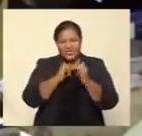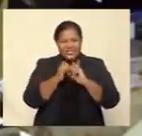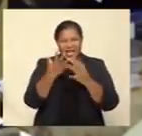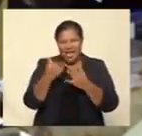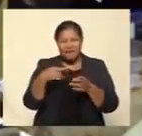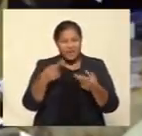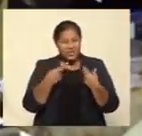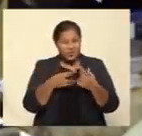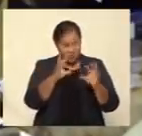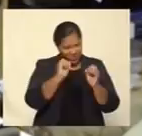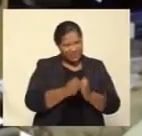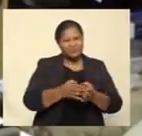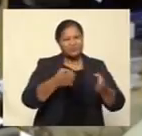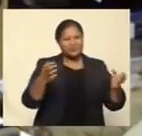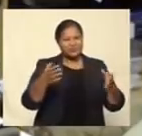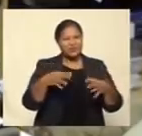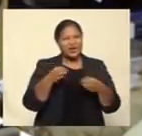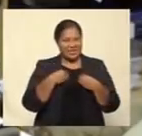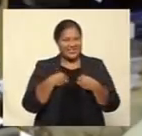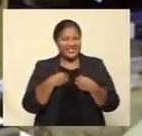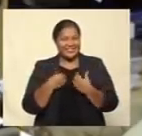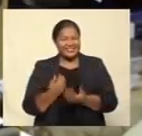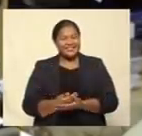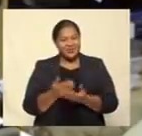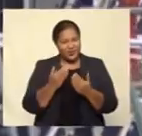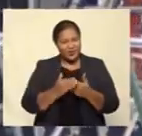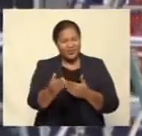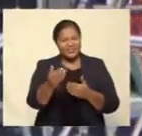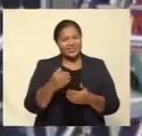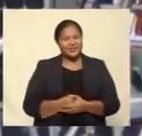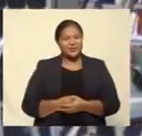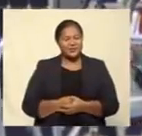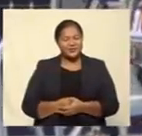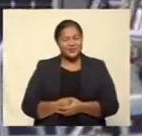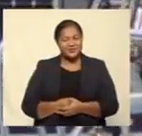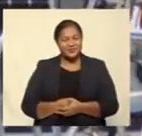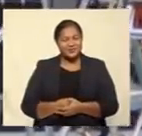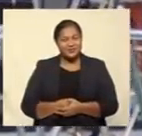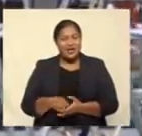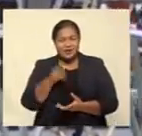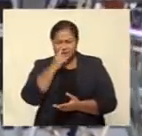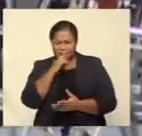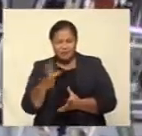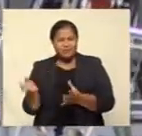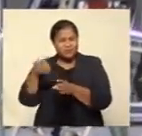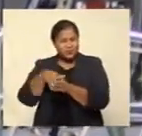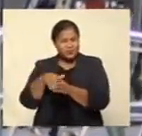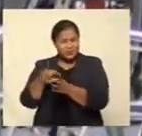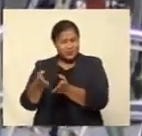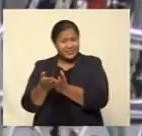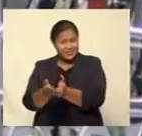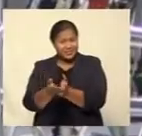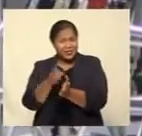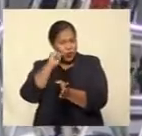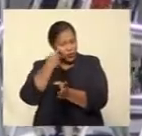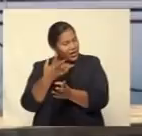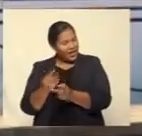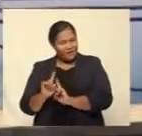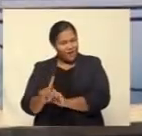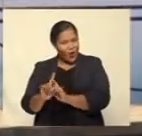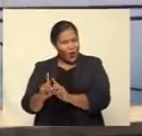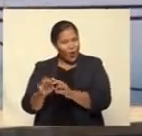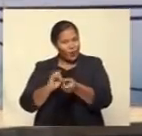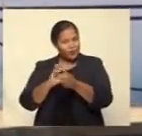That's what they actually go for, and tours. Passengers aboard the yachts adhere to rigorous quarantine